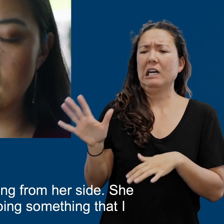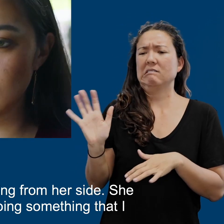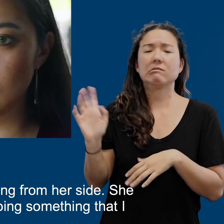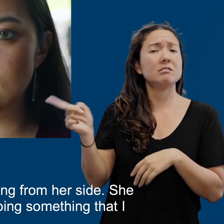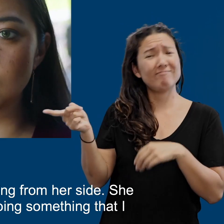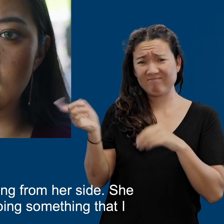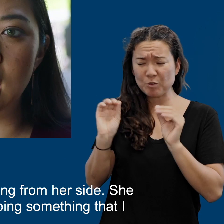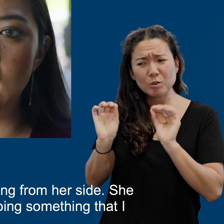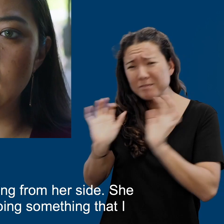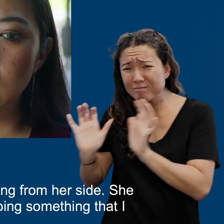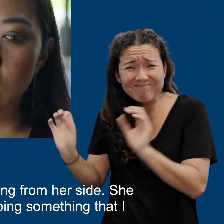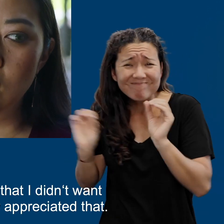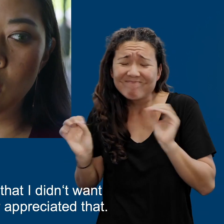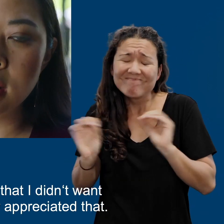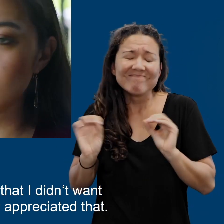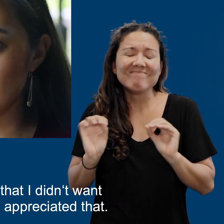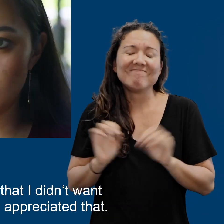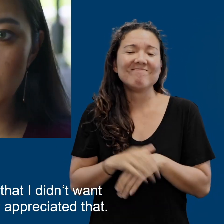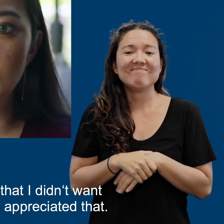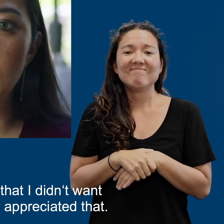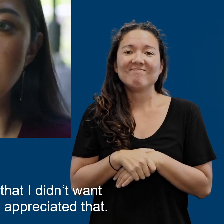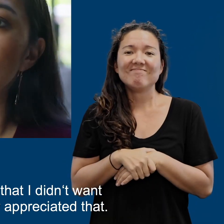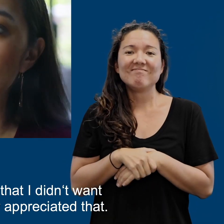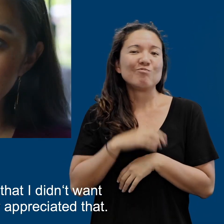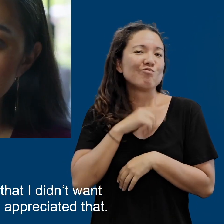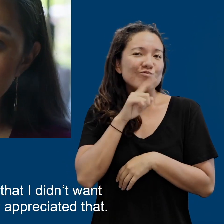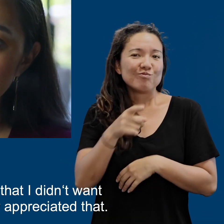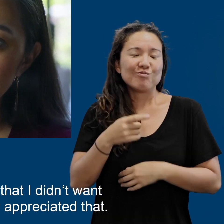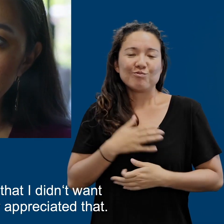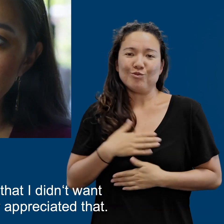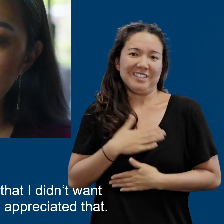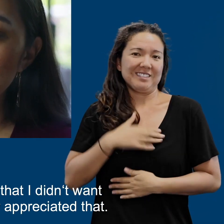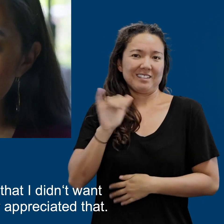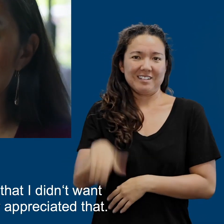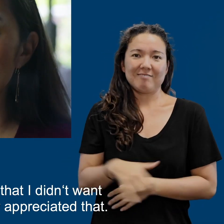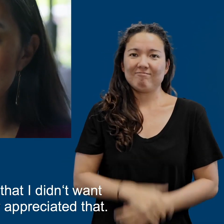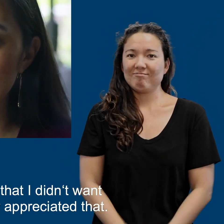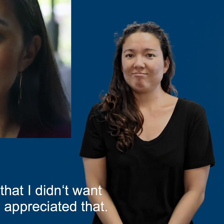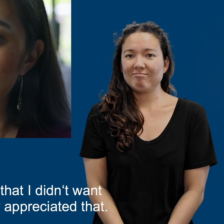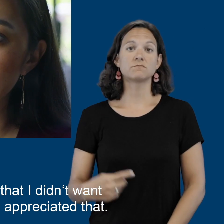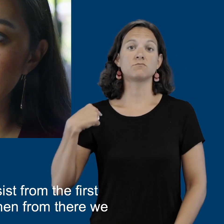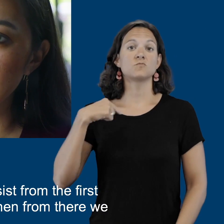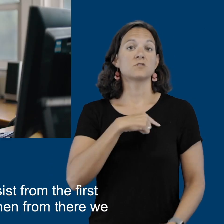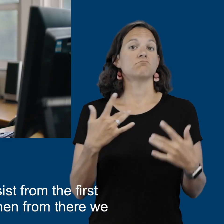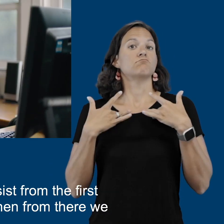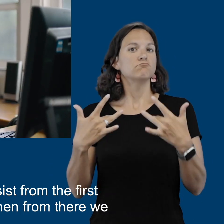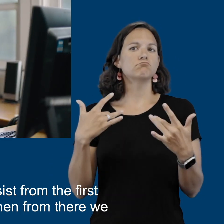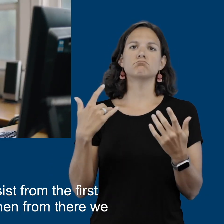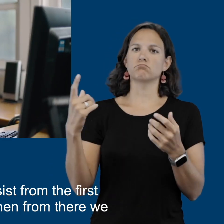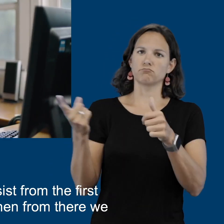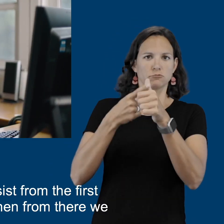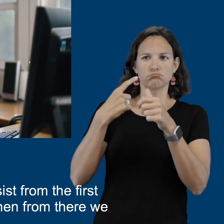push me into doing something that I wasn't ready for or that I didn't want to do. And I really appreciated that.